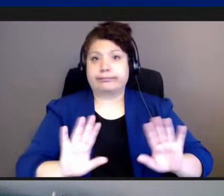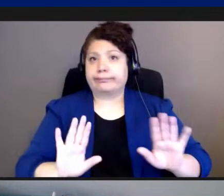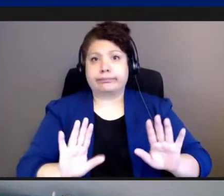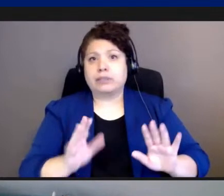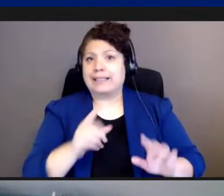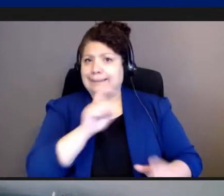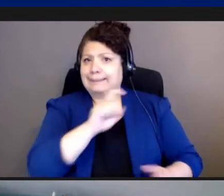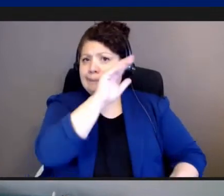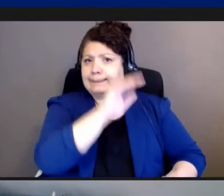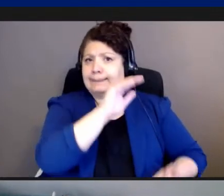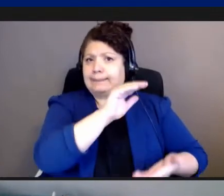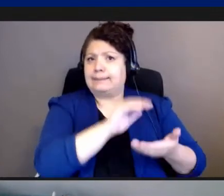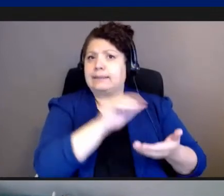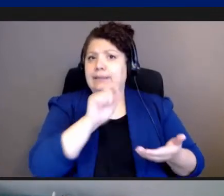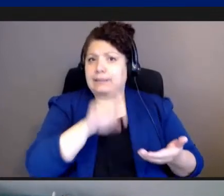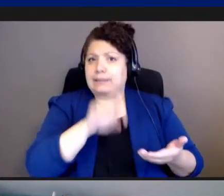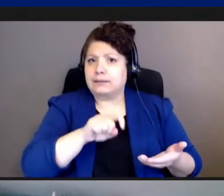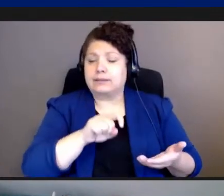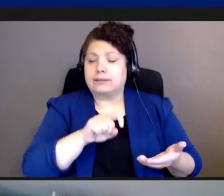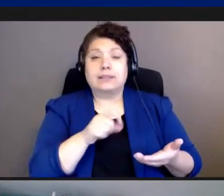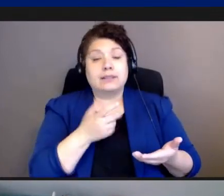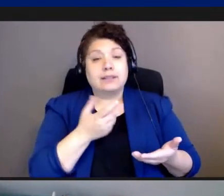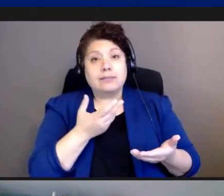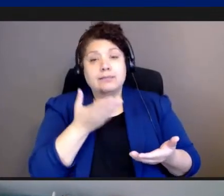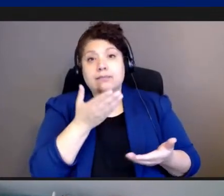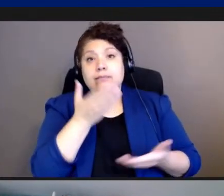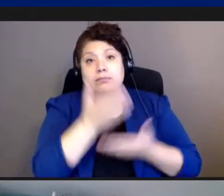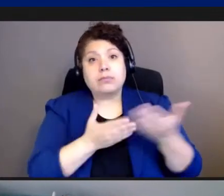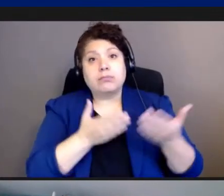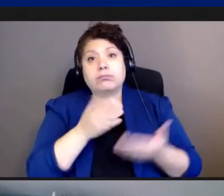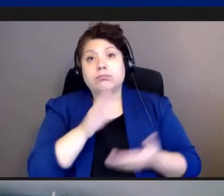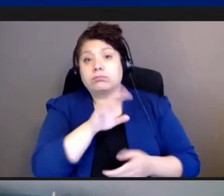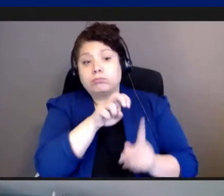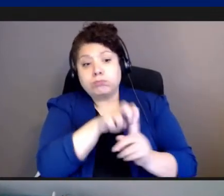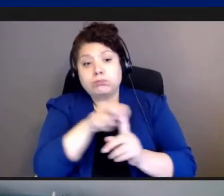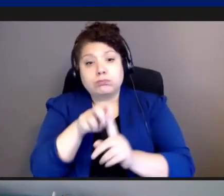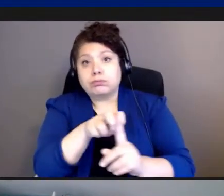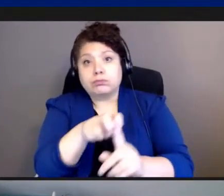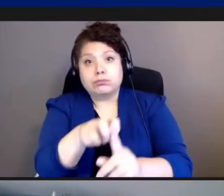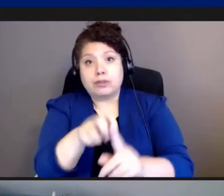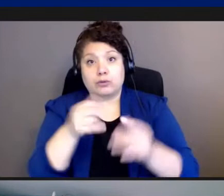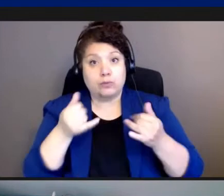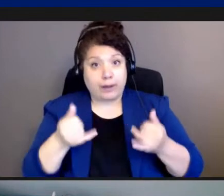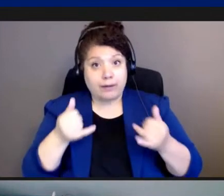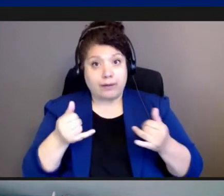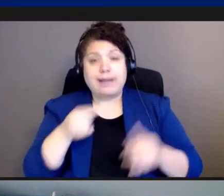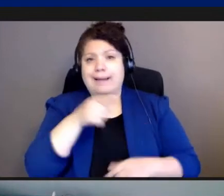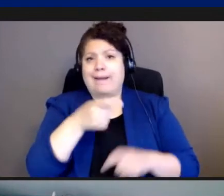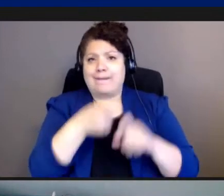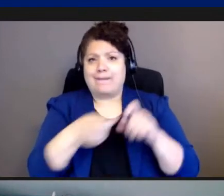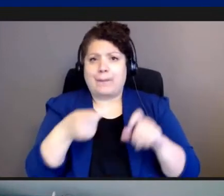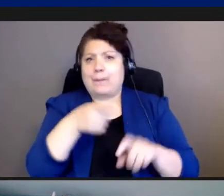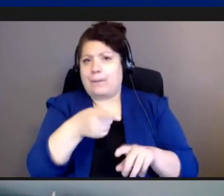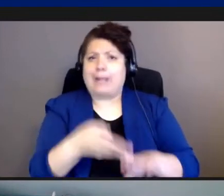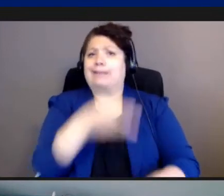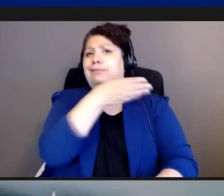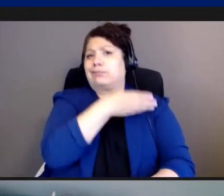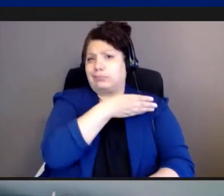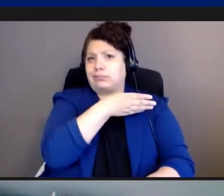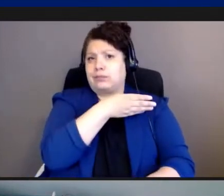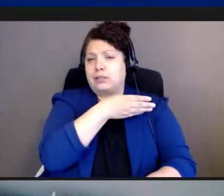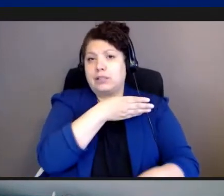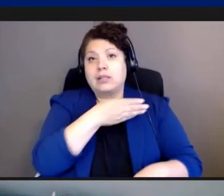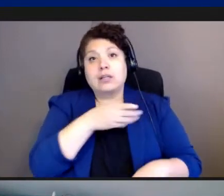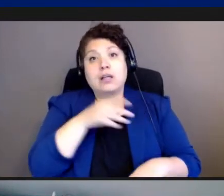Some of the cases that are reported today reflect some older cases due